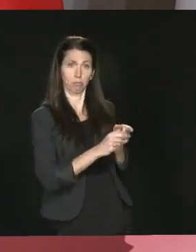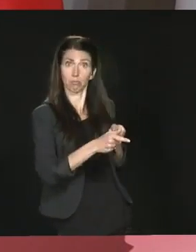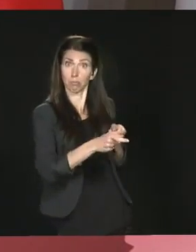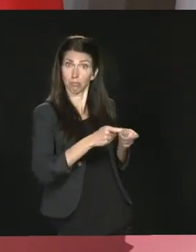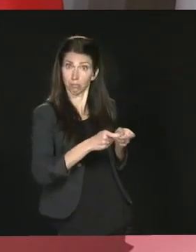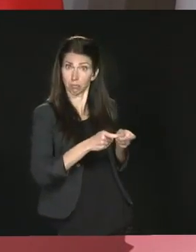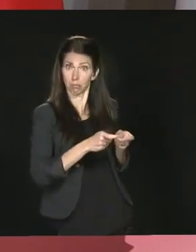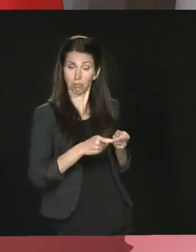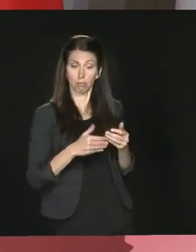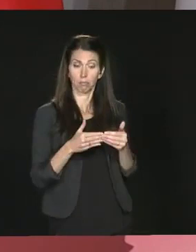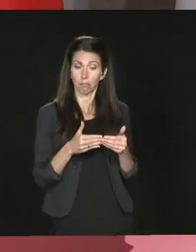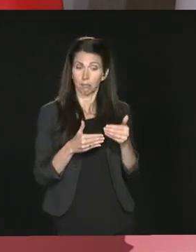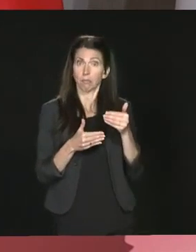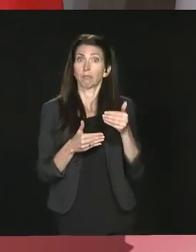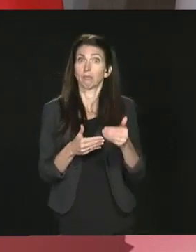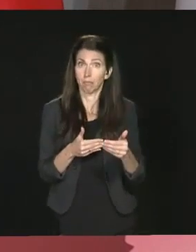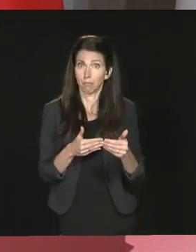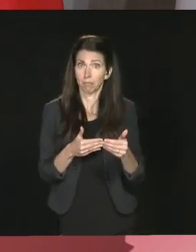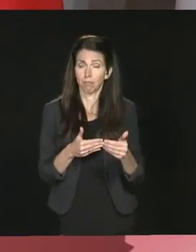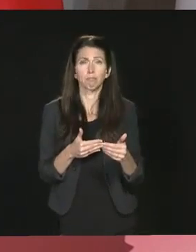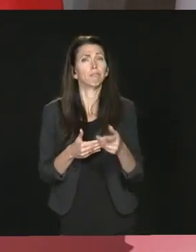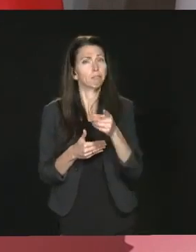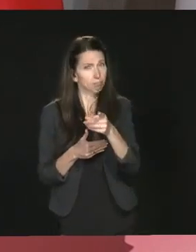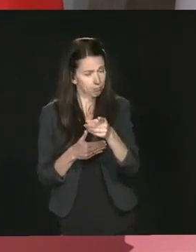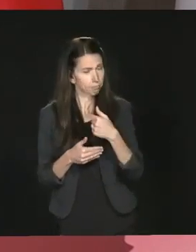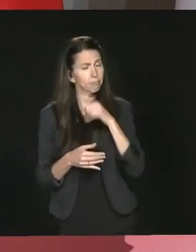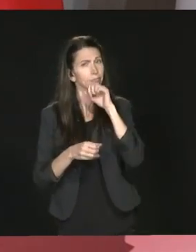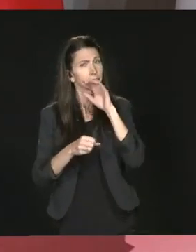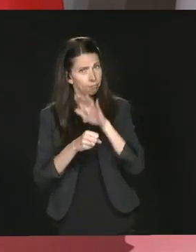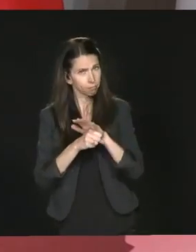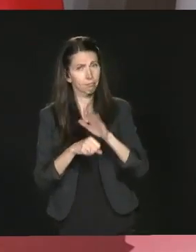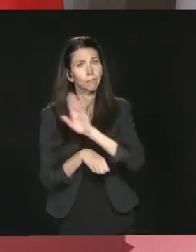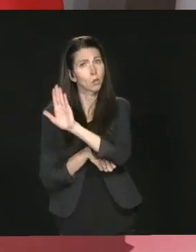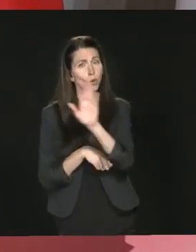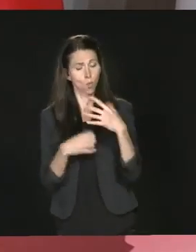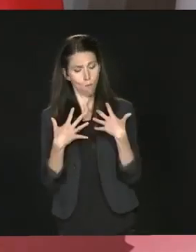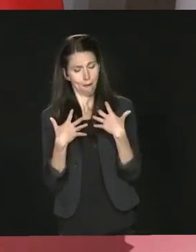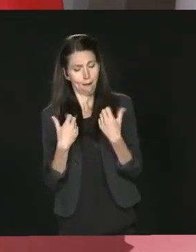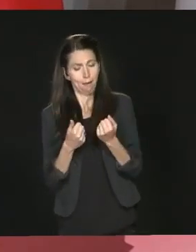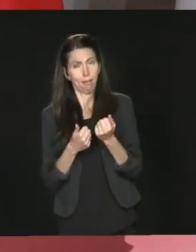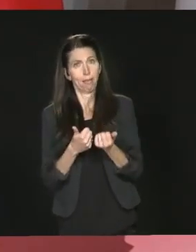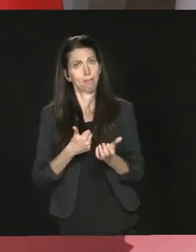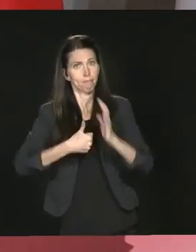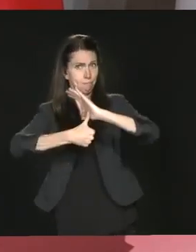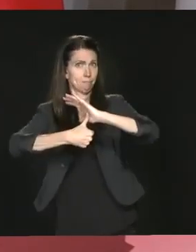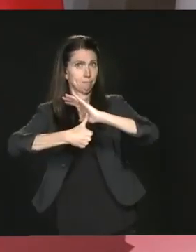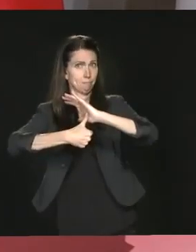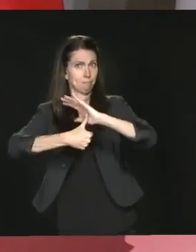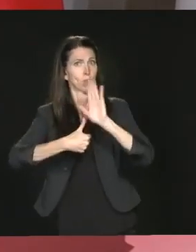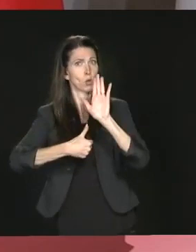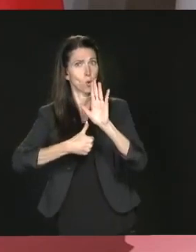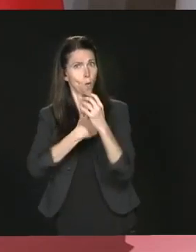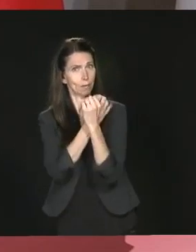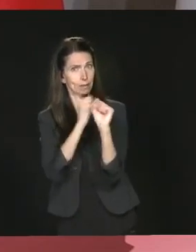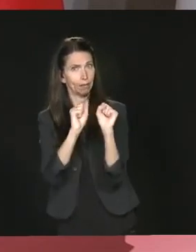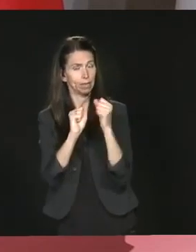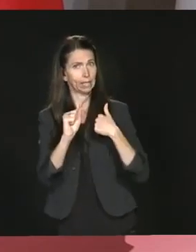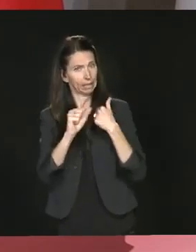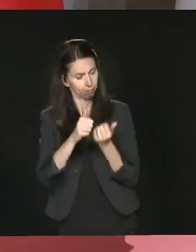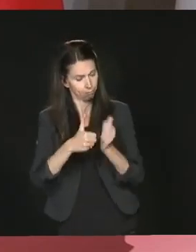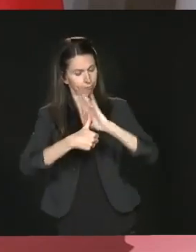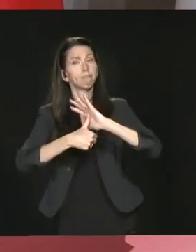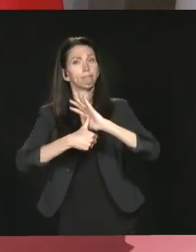demeure notre priorité absolue. Cette situation nous concerne tous et nous sommes